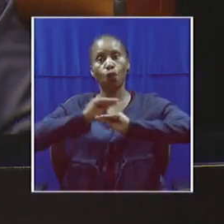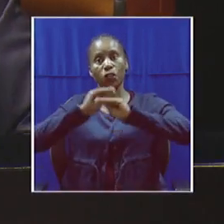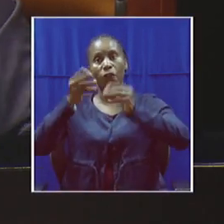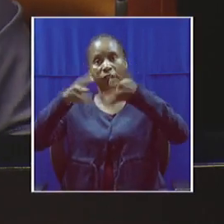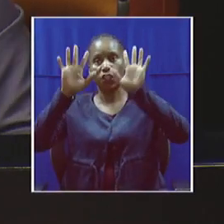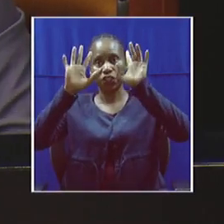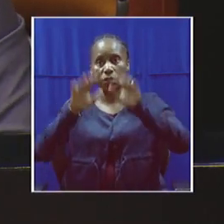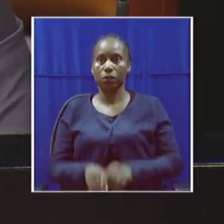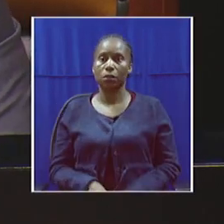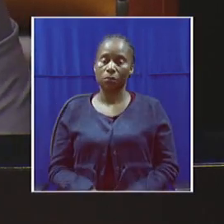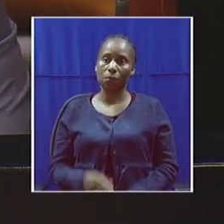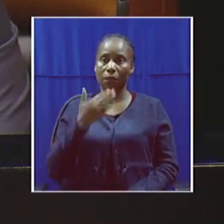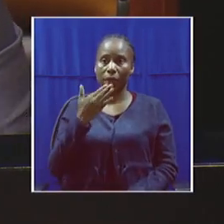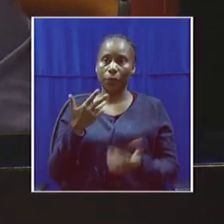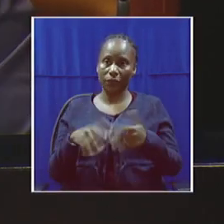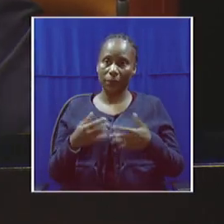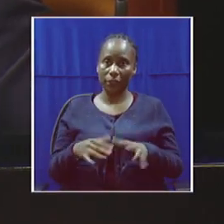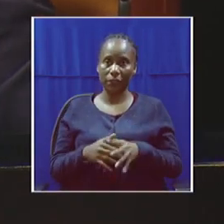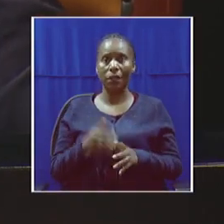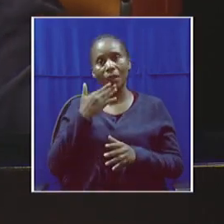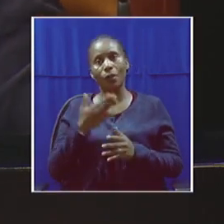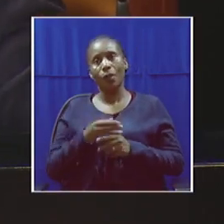honorable Minister